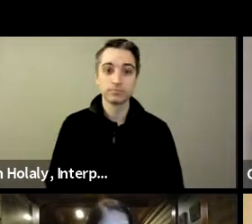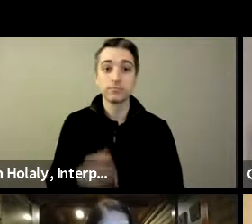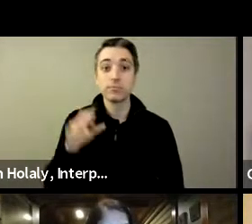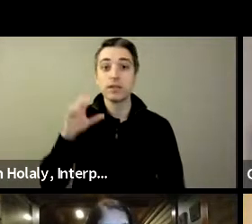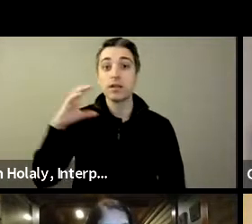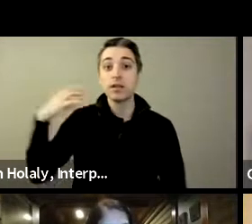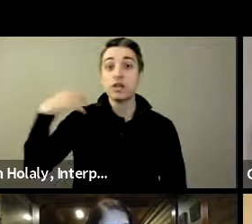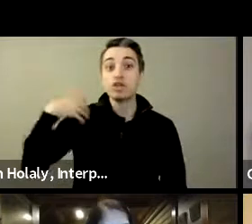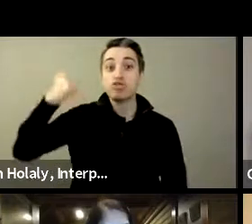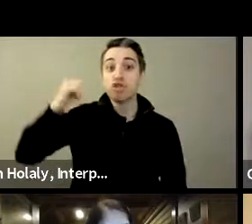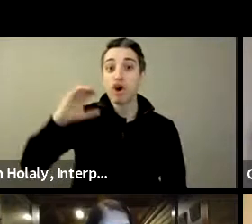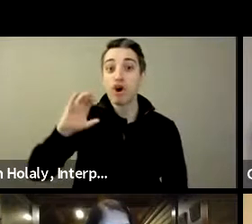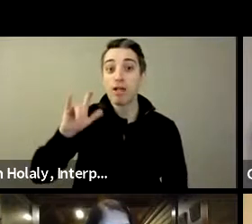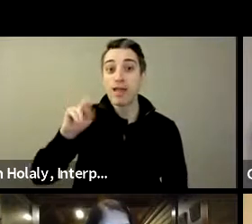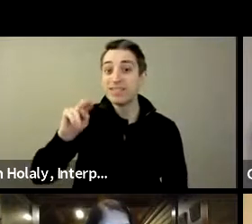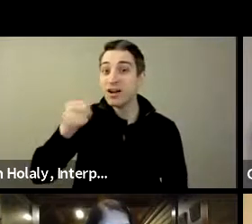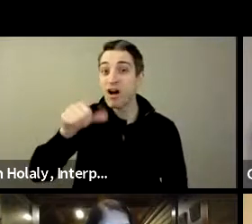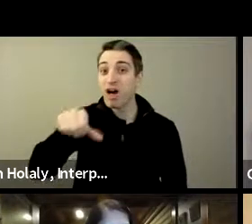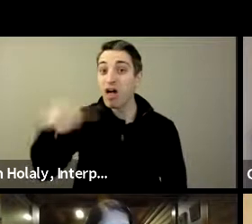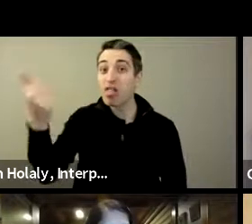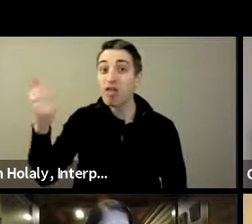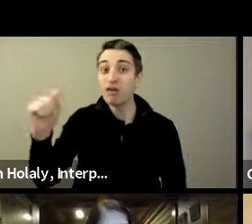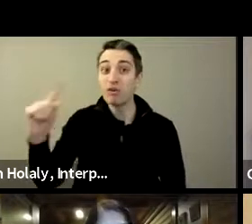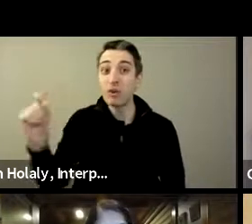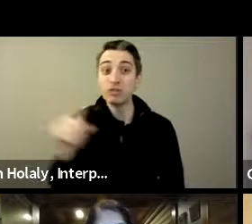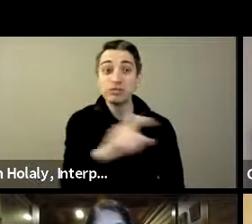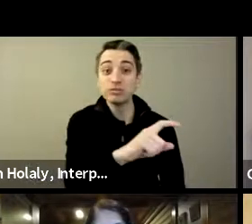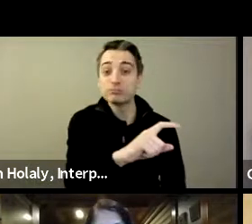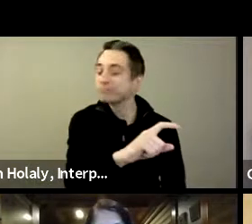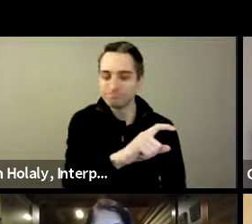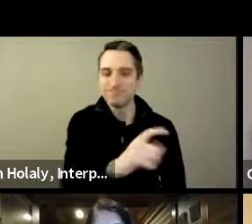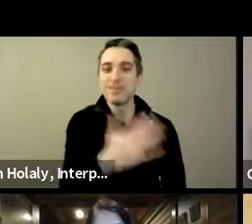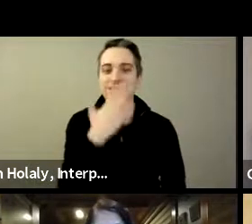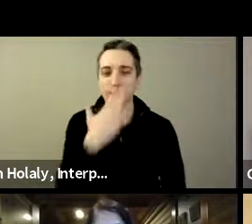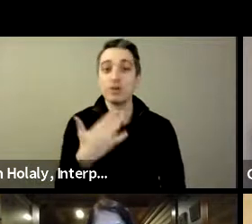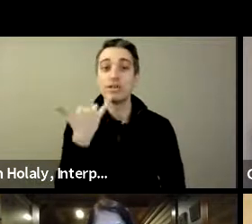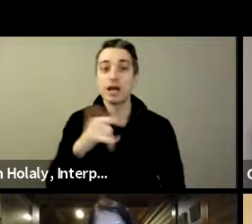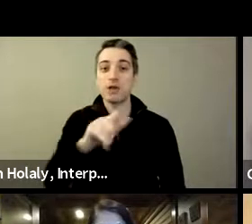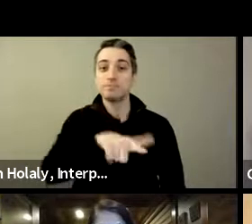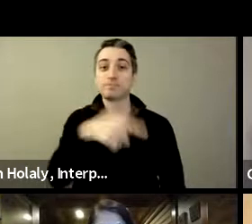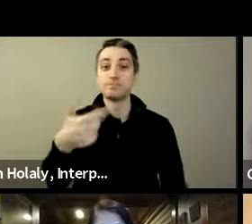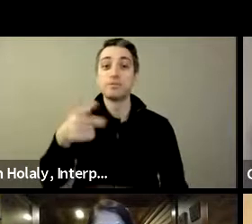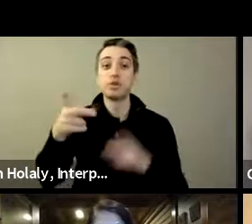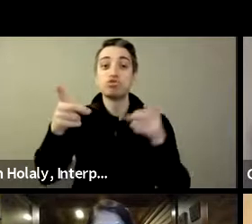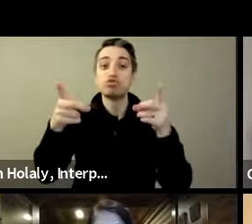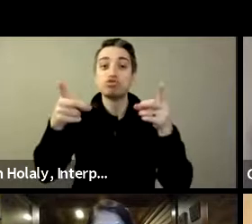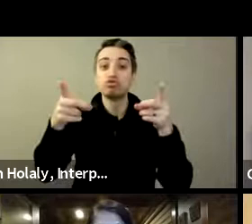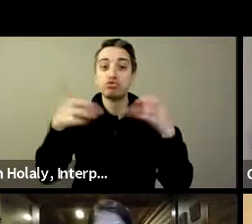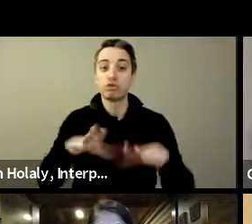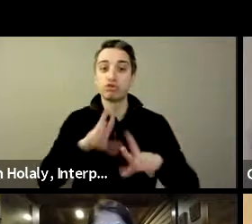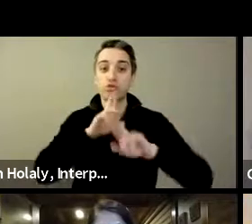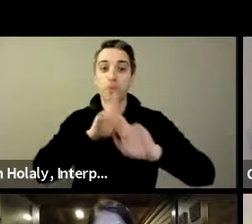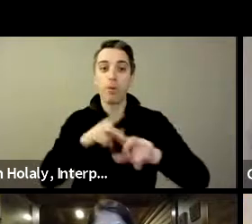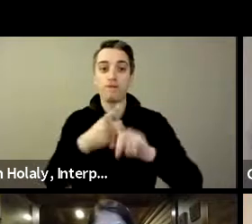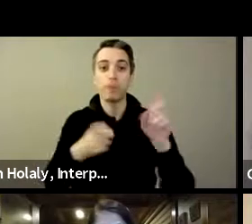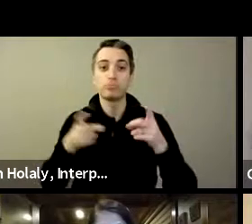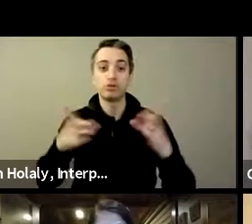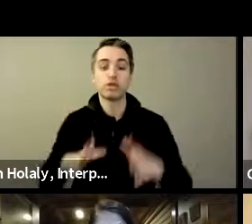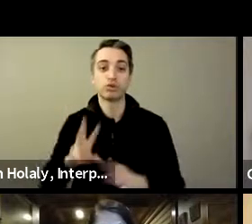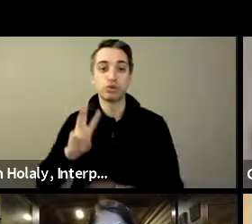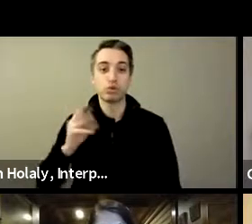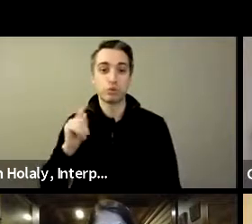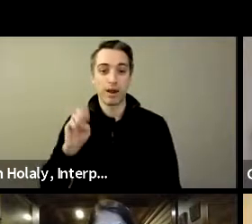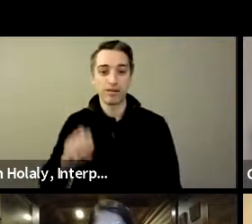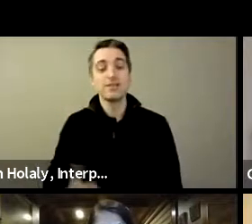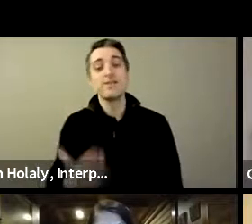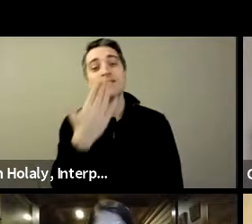Okay, thank you very much, Alfredo. Next, we will hear the director's report from Director James White. Good evening, commissioners, viewers,